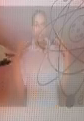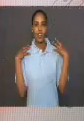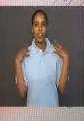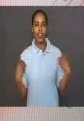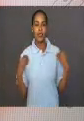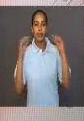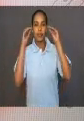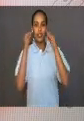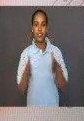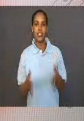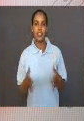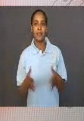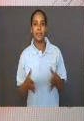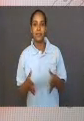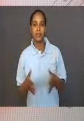Hello, teacher.